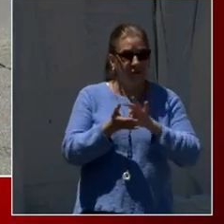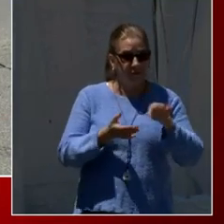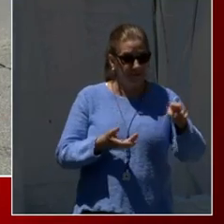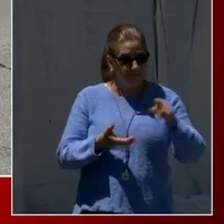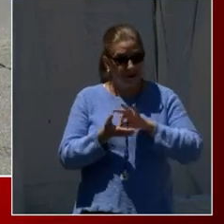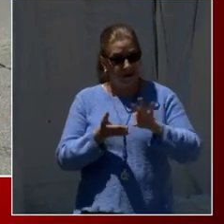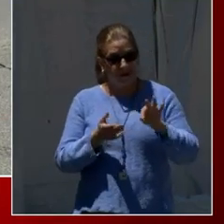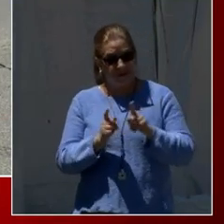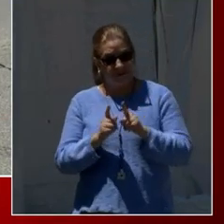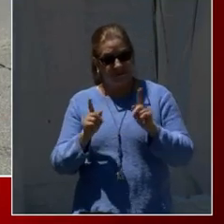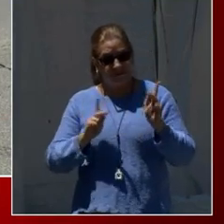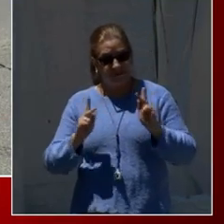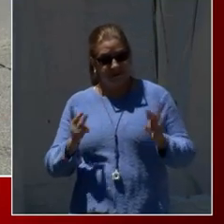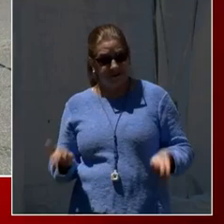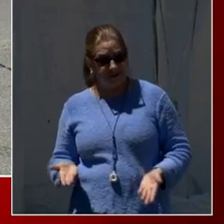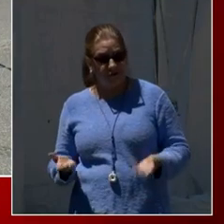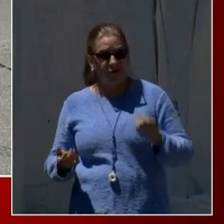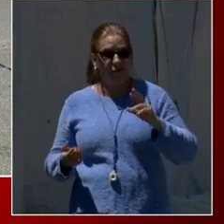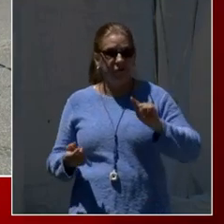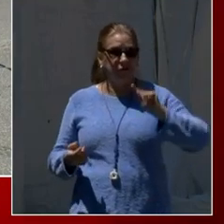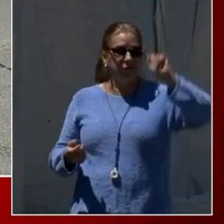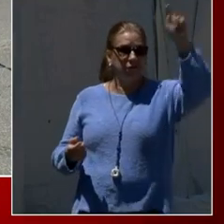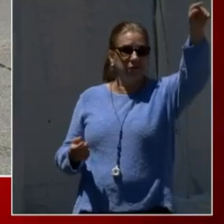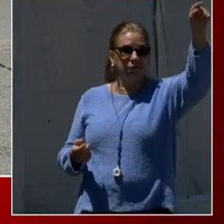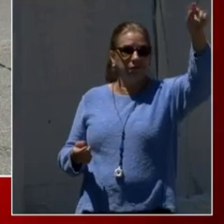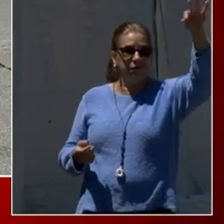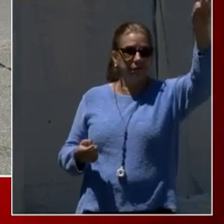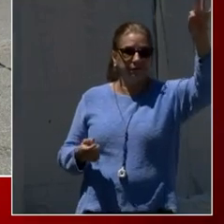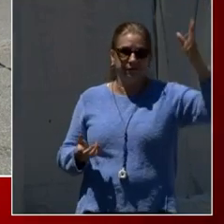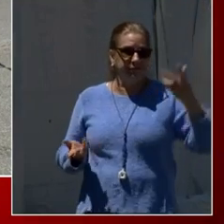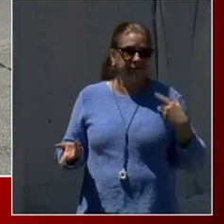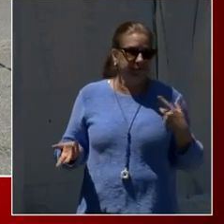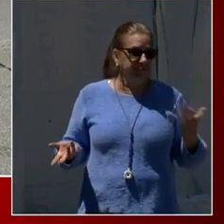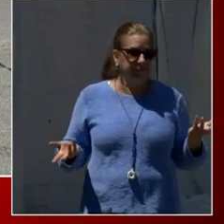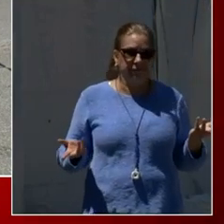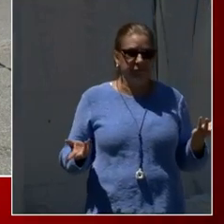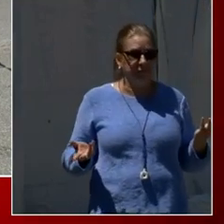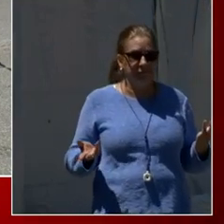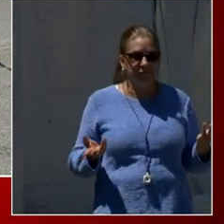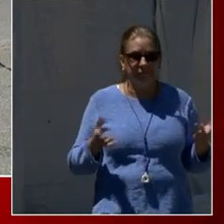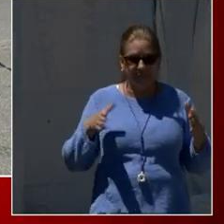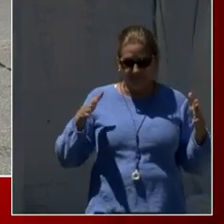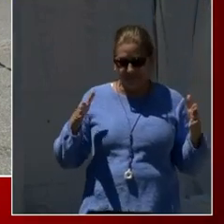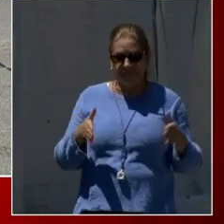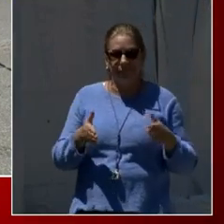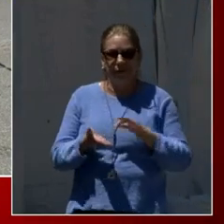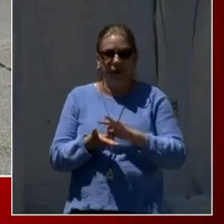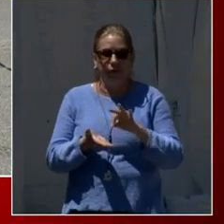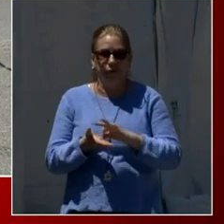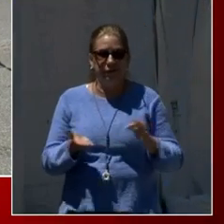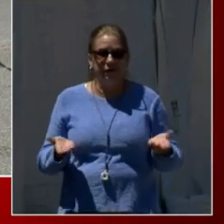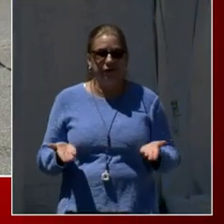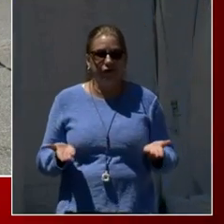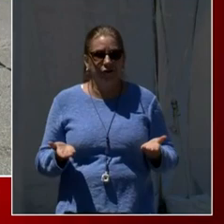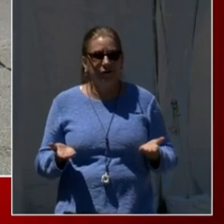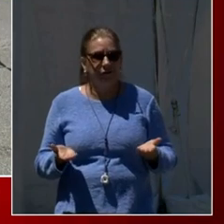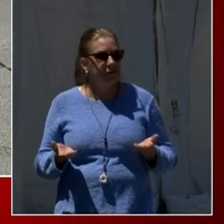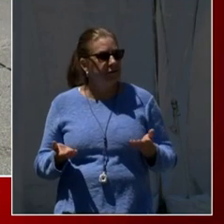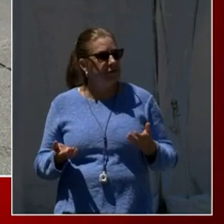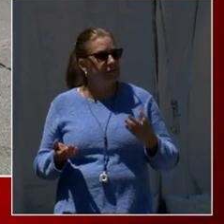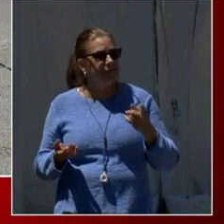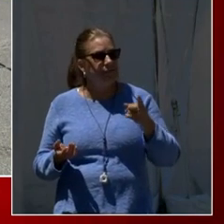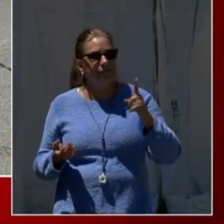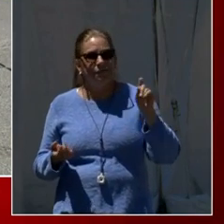by the CDC. And my last question, I appreciate it. Can you give us your metrics yet for phase 2? We will be getting into that